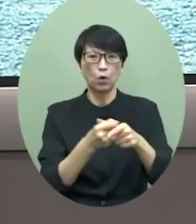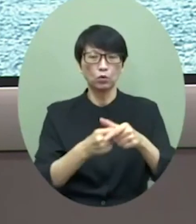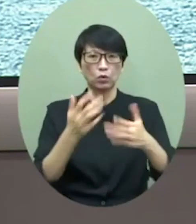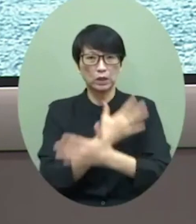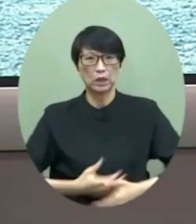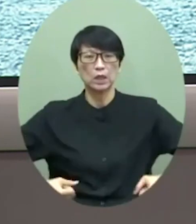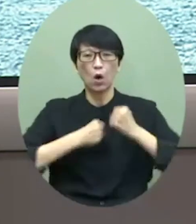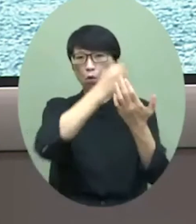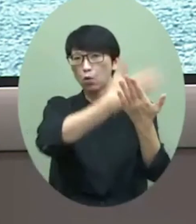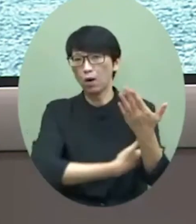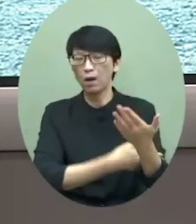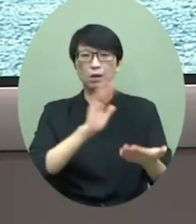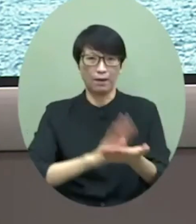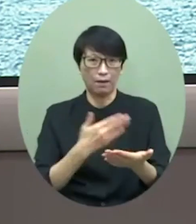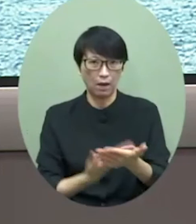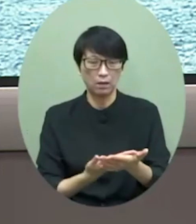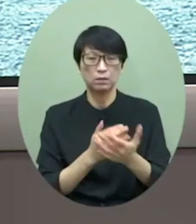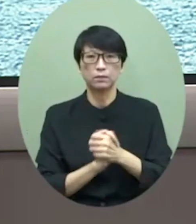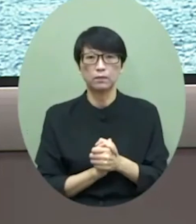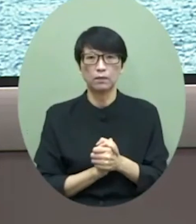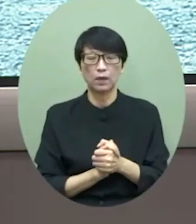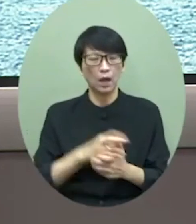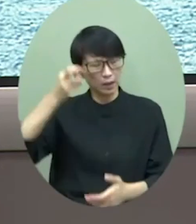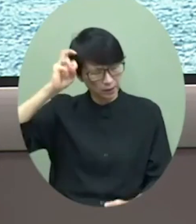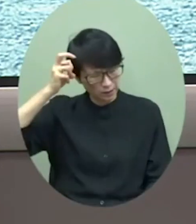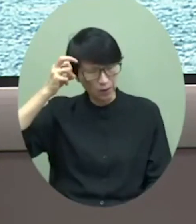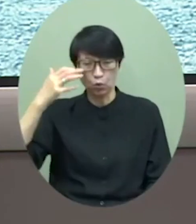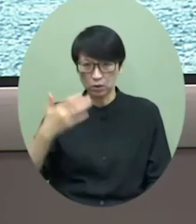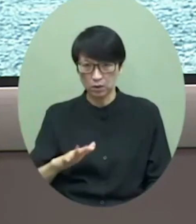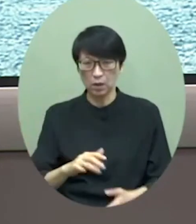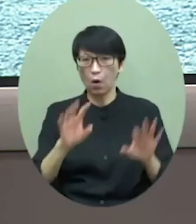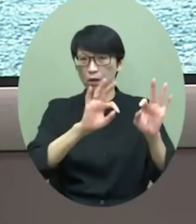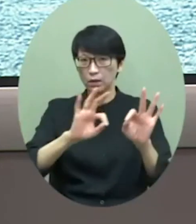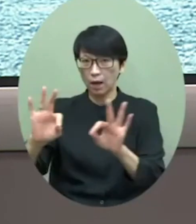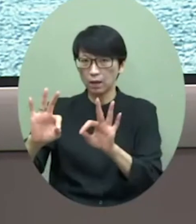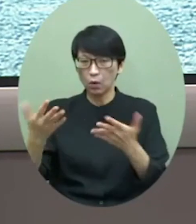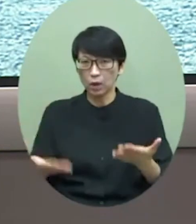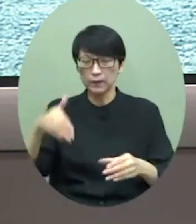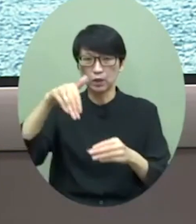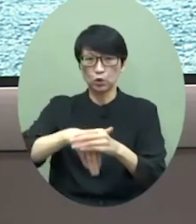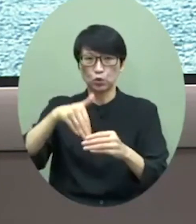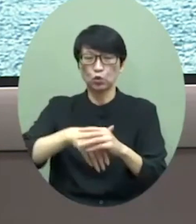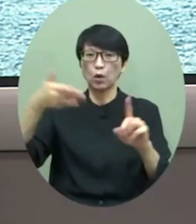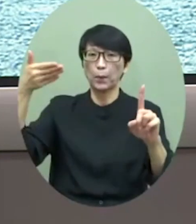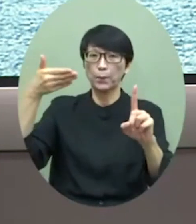to enact various regulations to protect public health. But having considered or